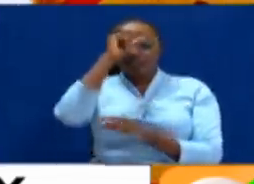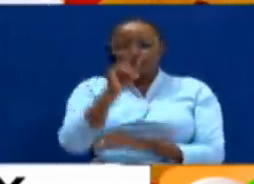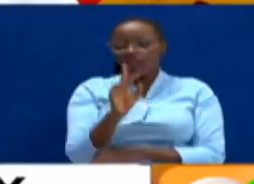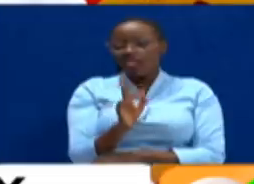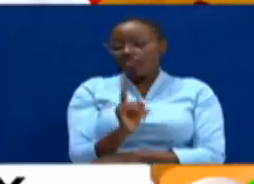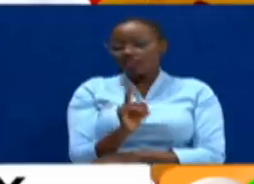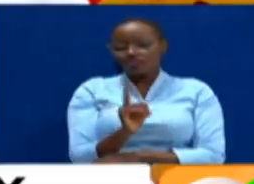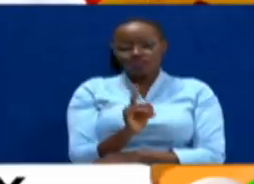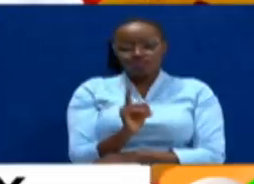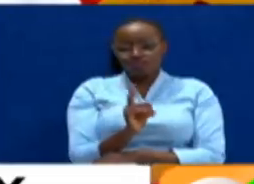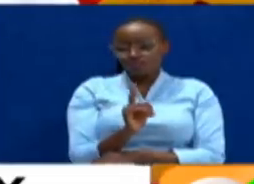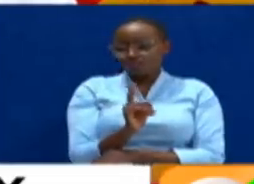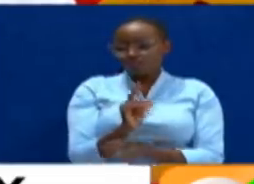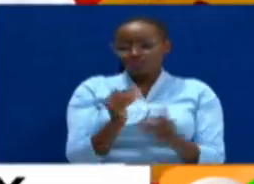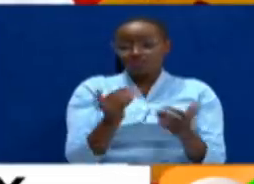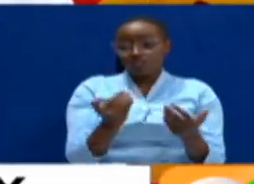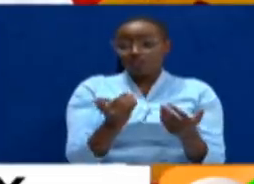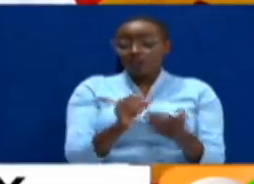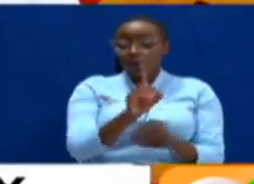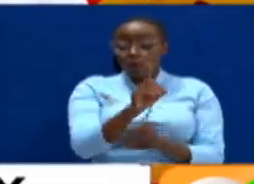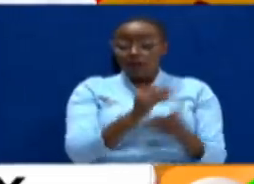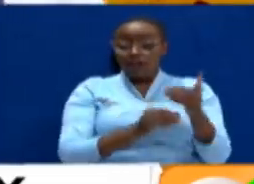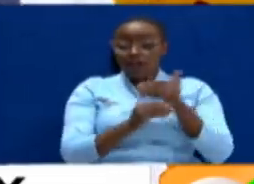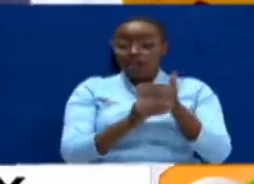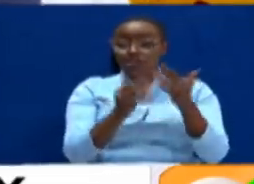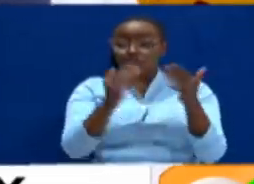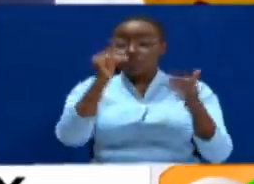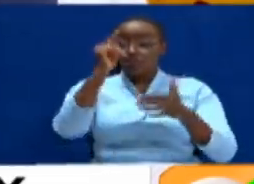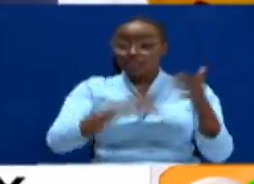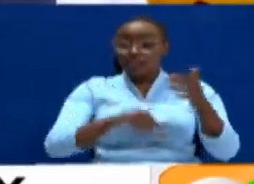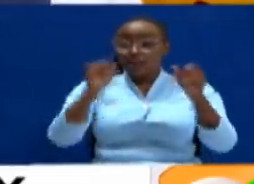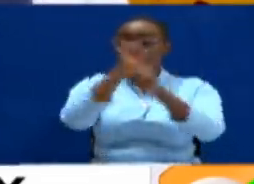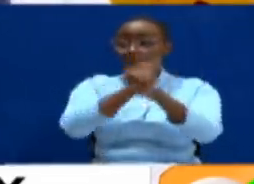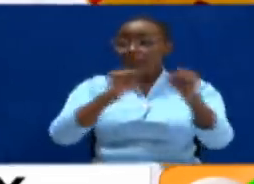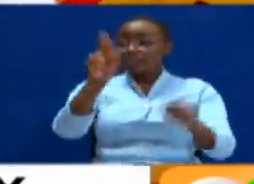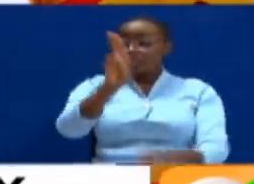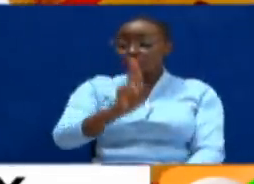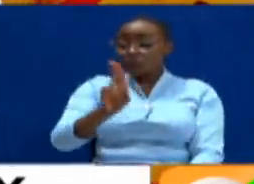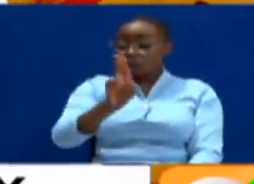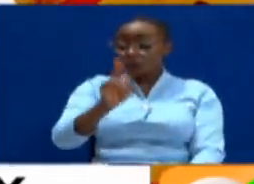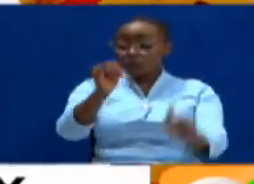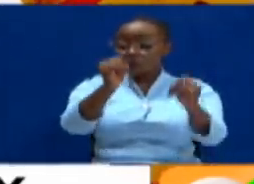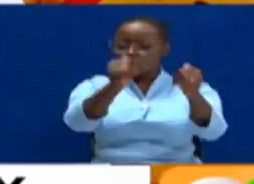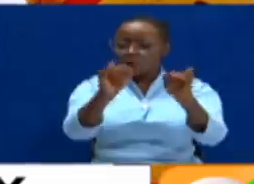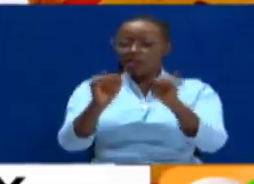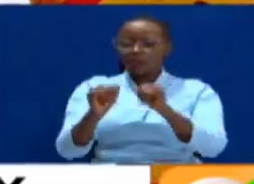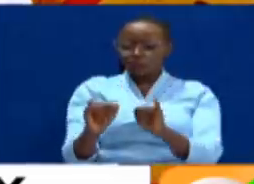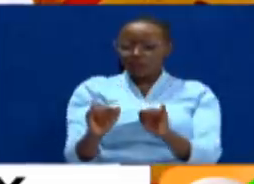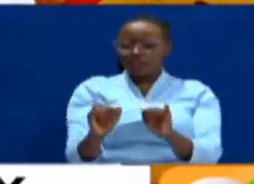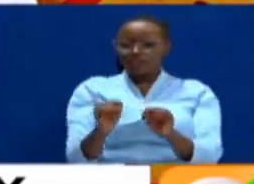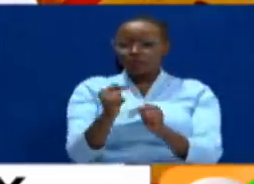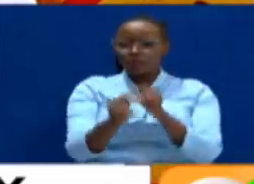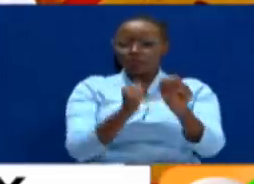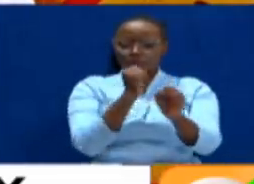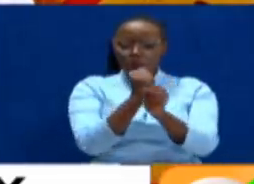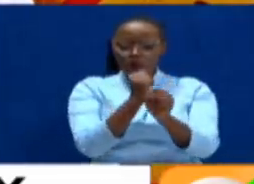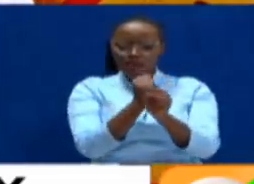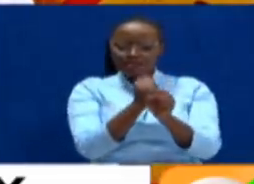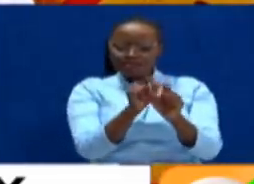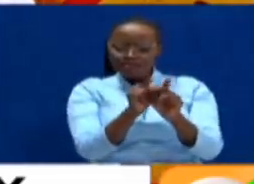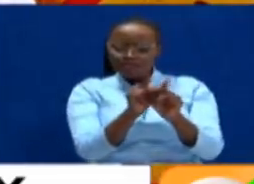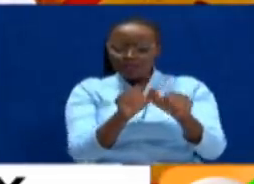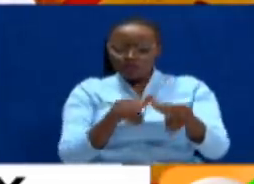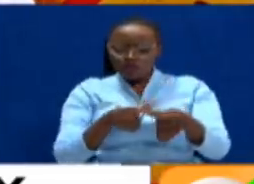not. And one additional thing is President Uhuru Kenyatta is trying to walk the same